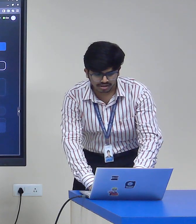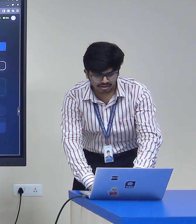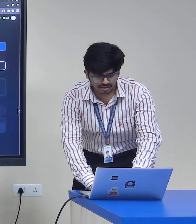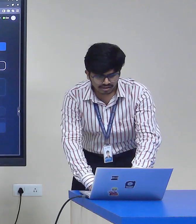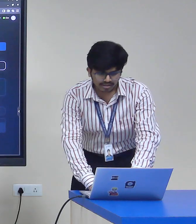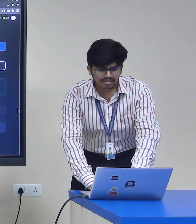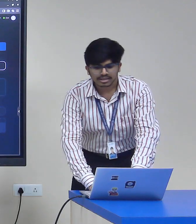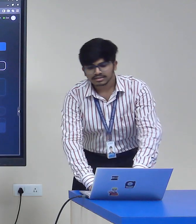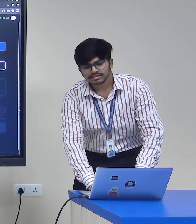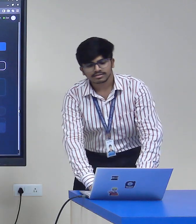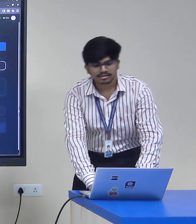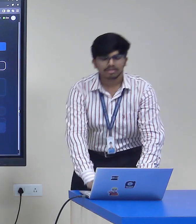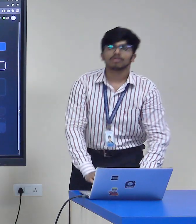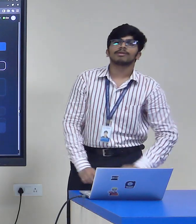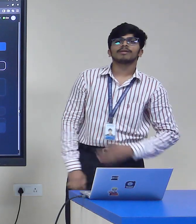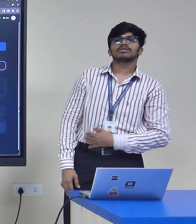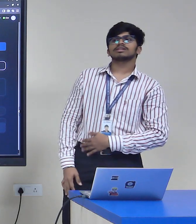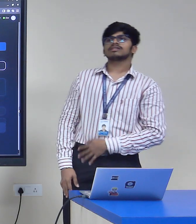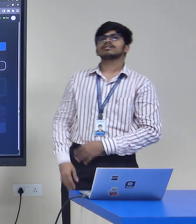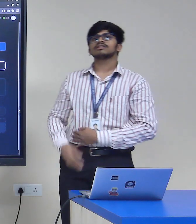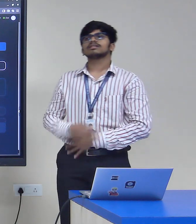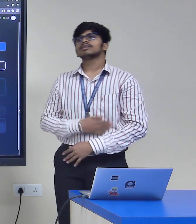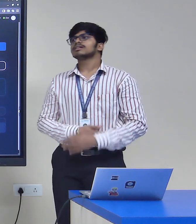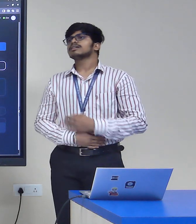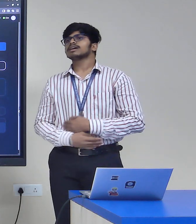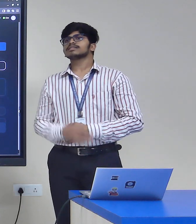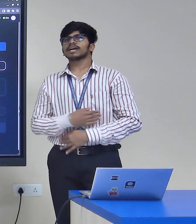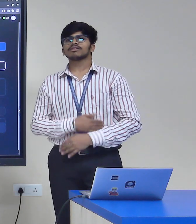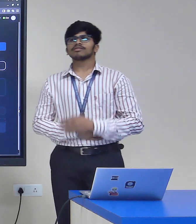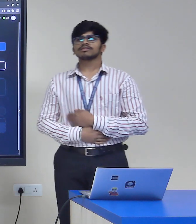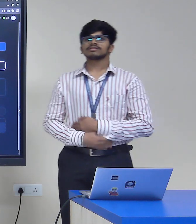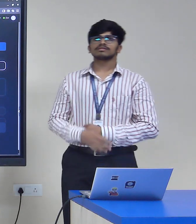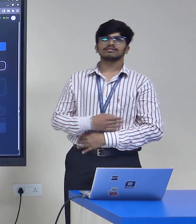you want. Yeah, this is all about my project. Yeah, thank you everyone.